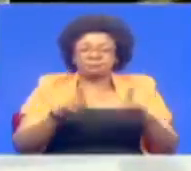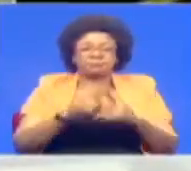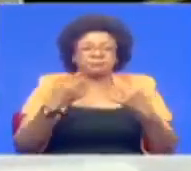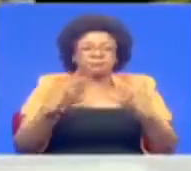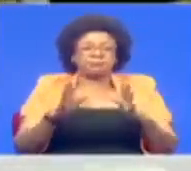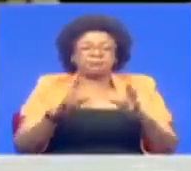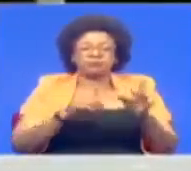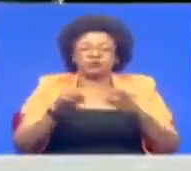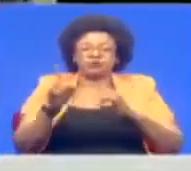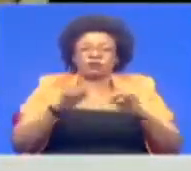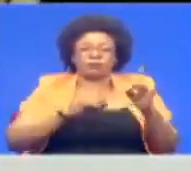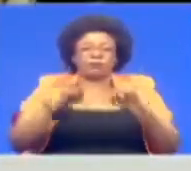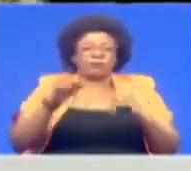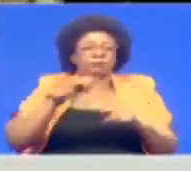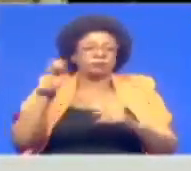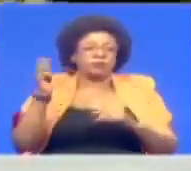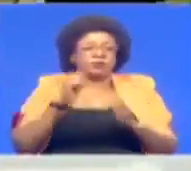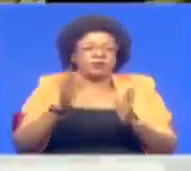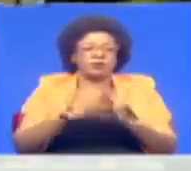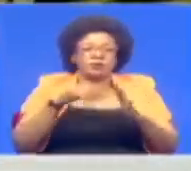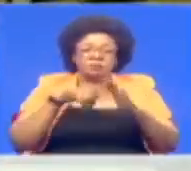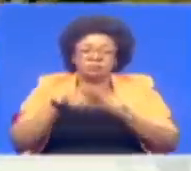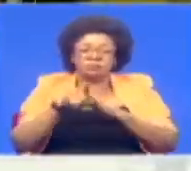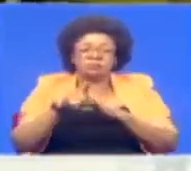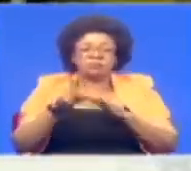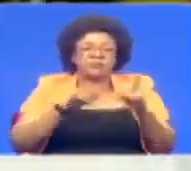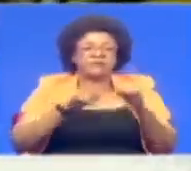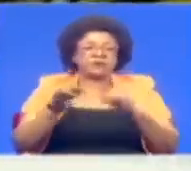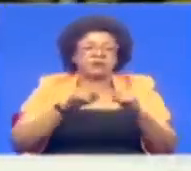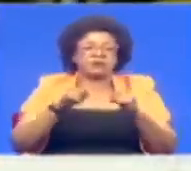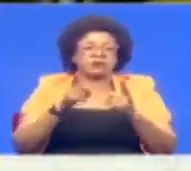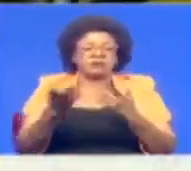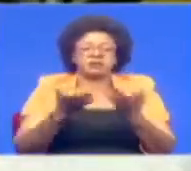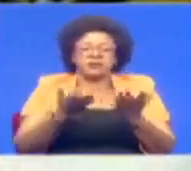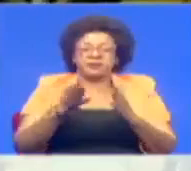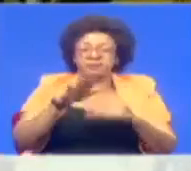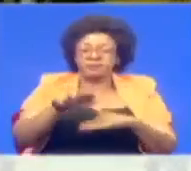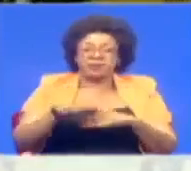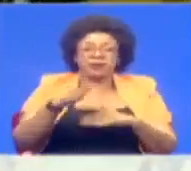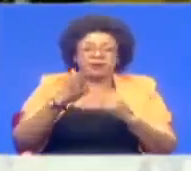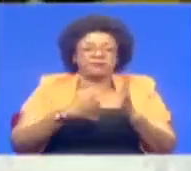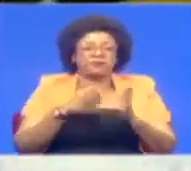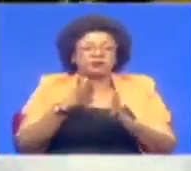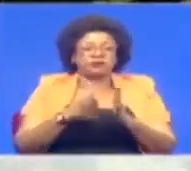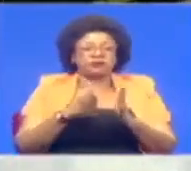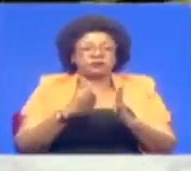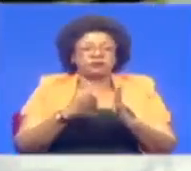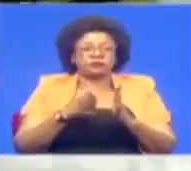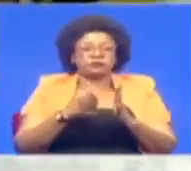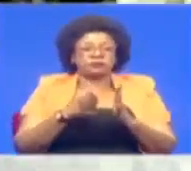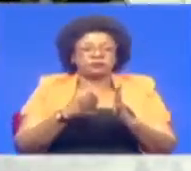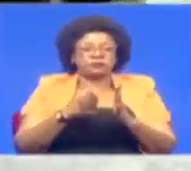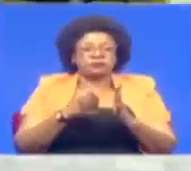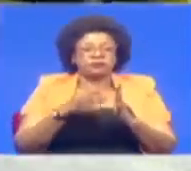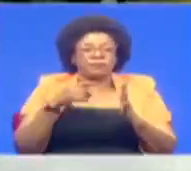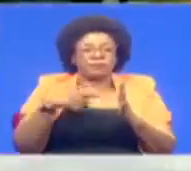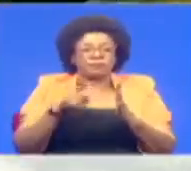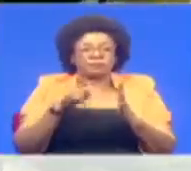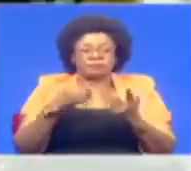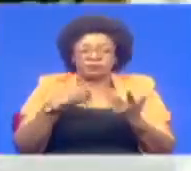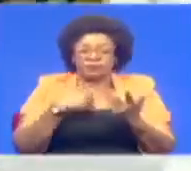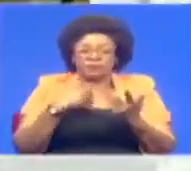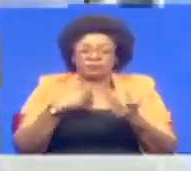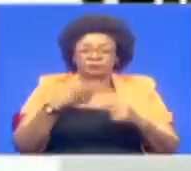three-day trip to Kenya with a visit to the Safari Rally Service Park in Naivasha. Todd, who also doubles up as a